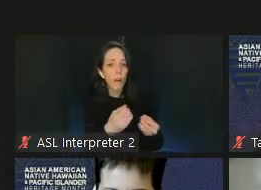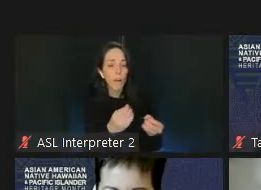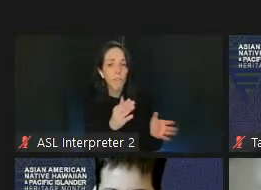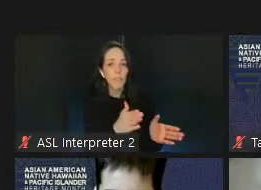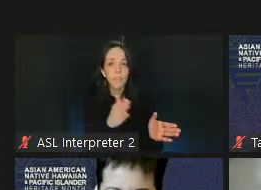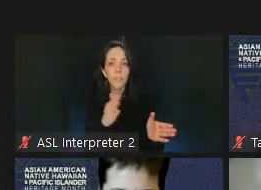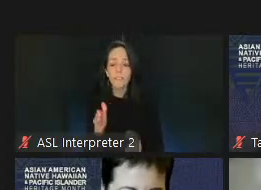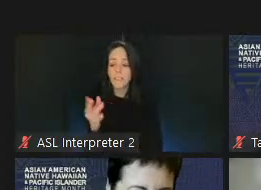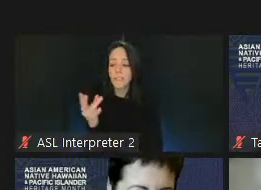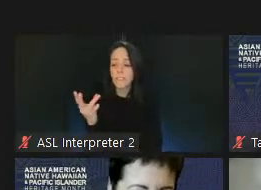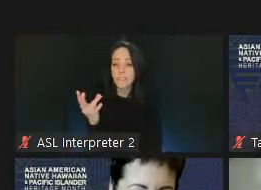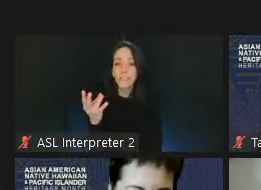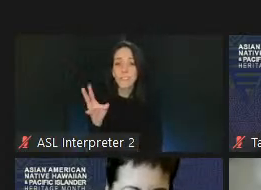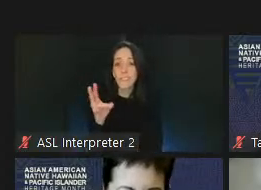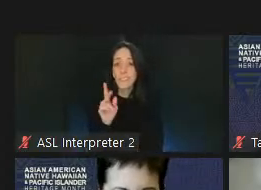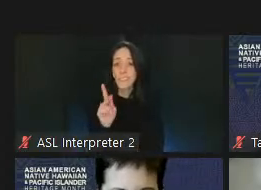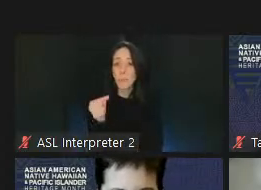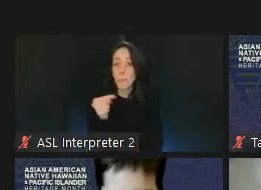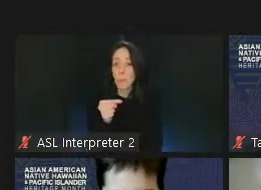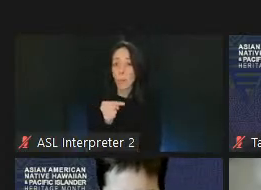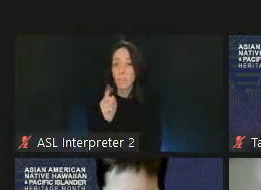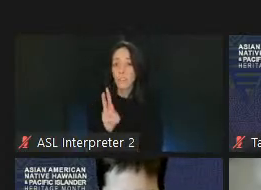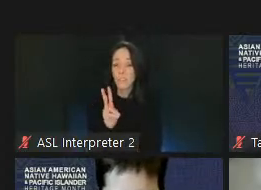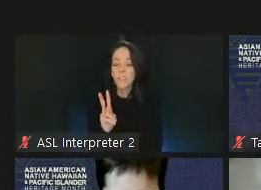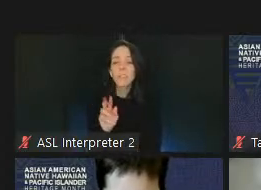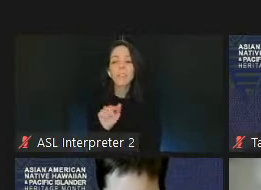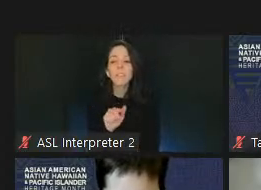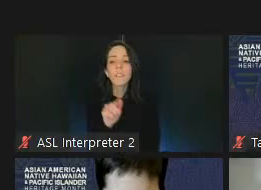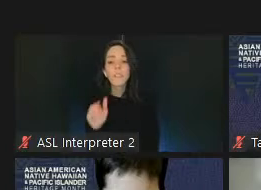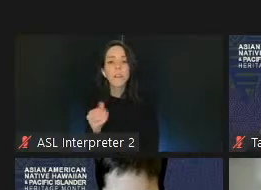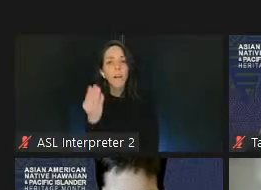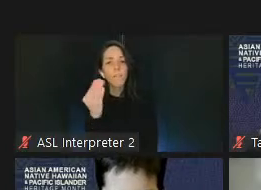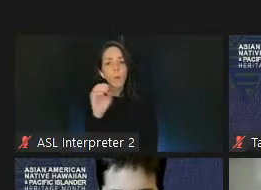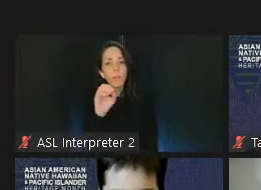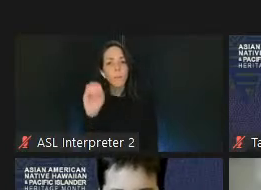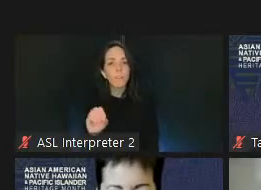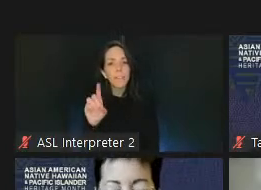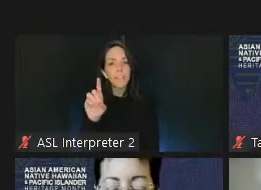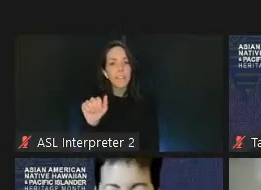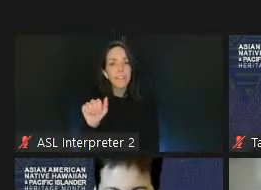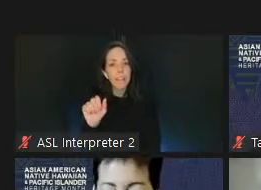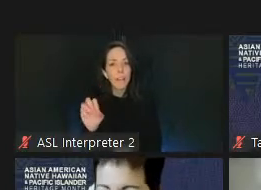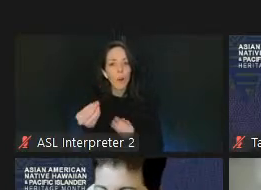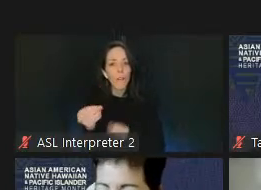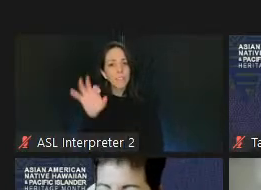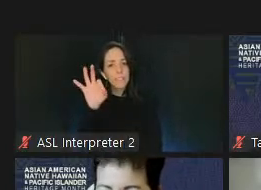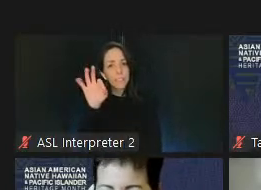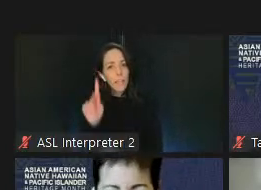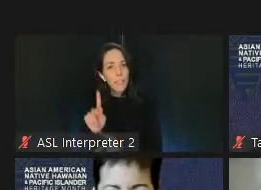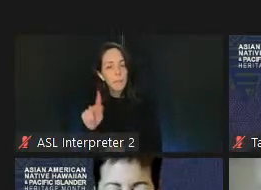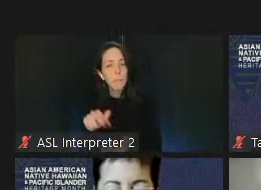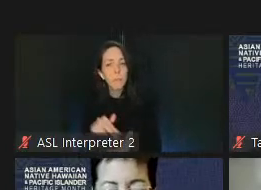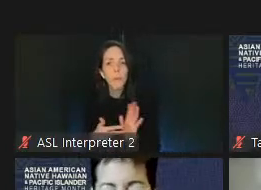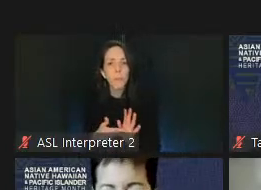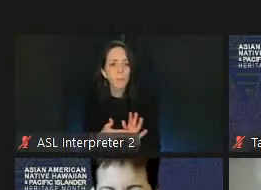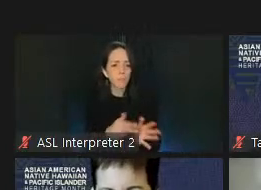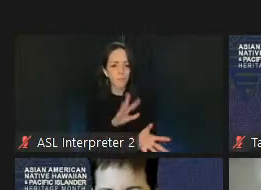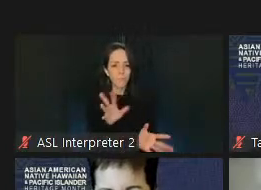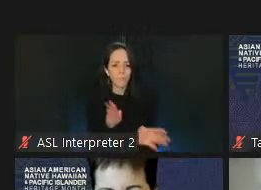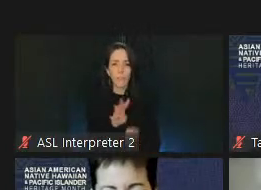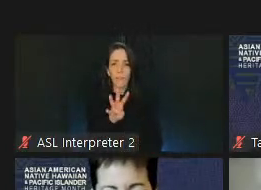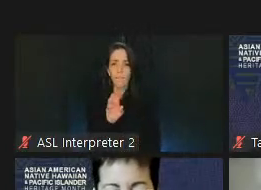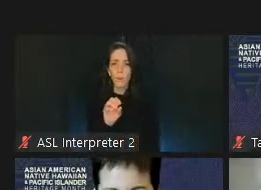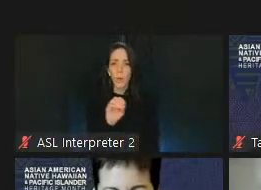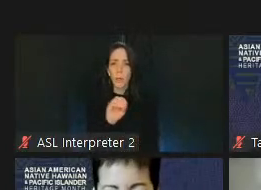17 people, and 14% is in the DA office with 9 people. So that's 40% of the cuts are in